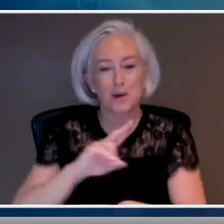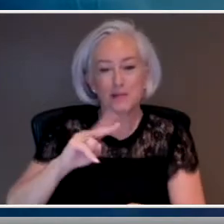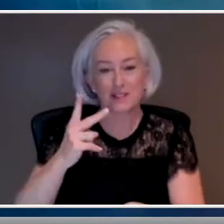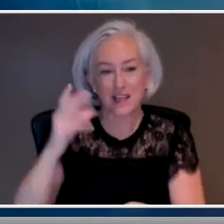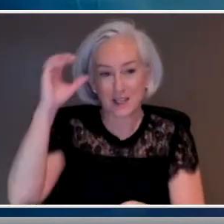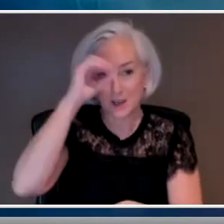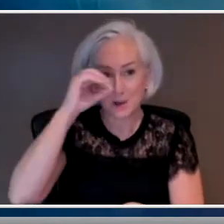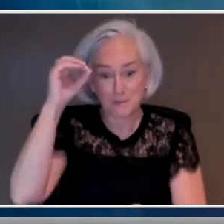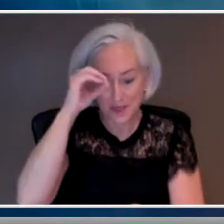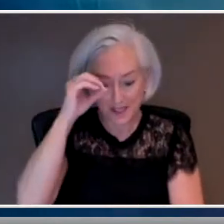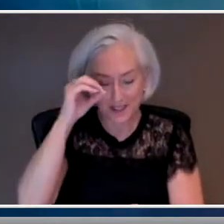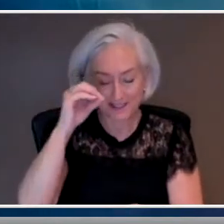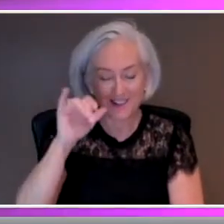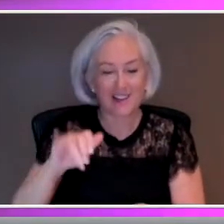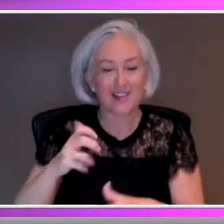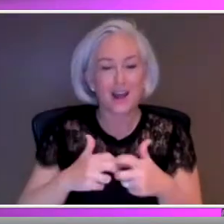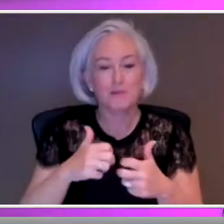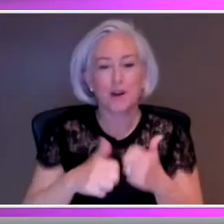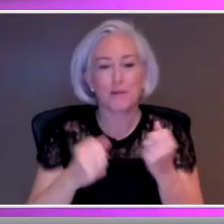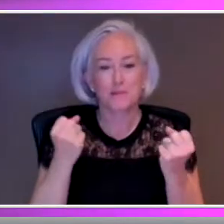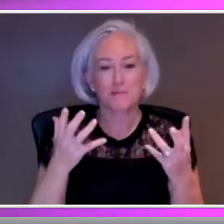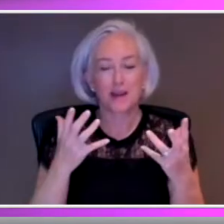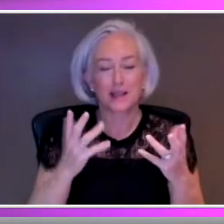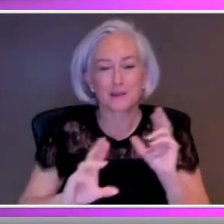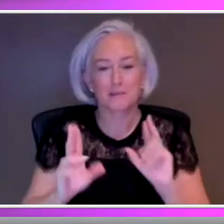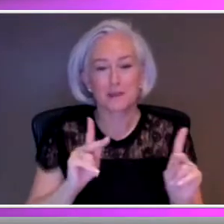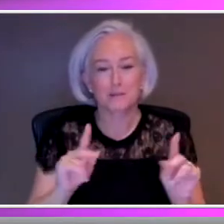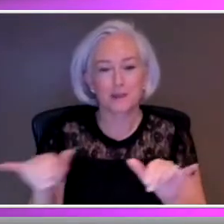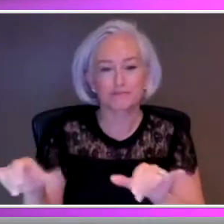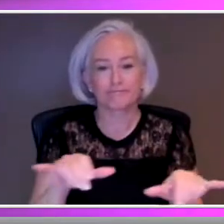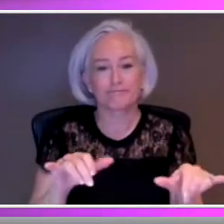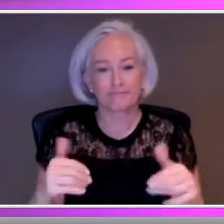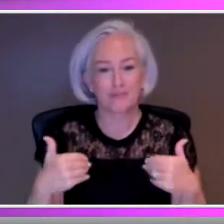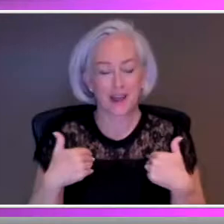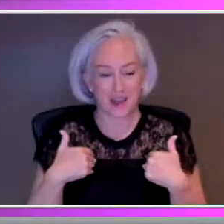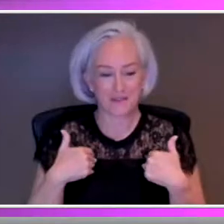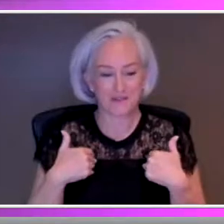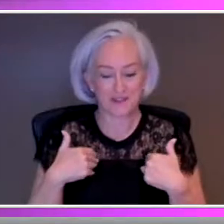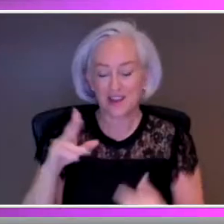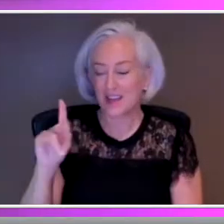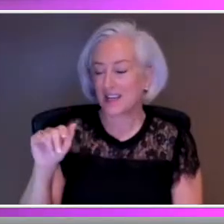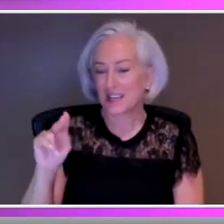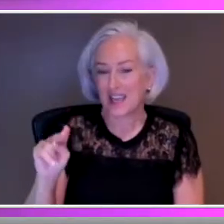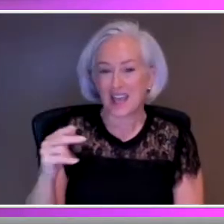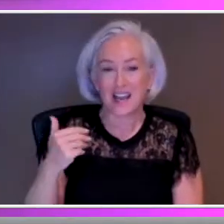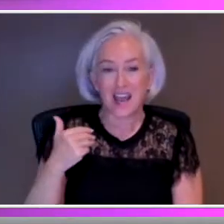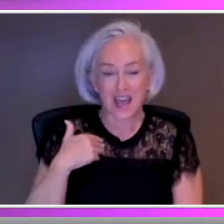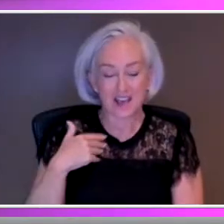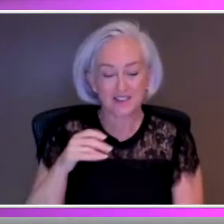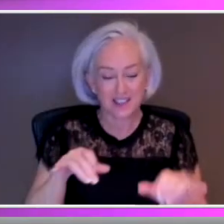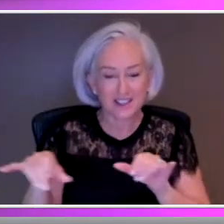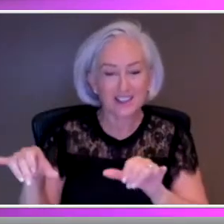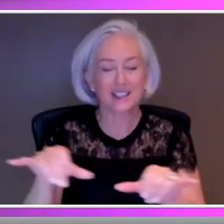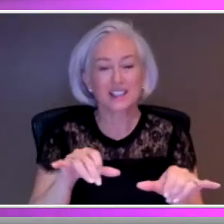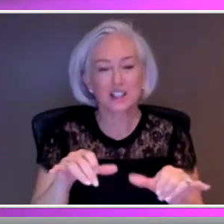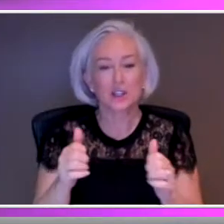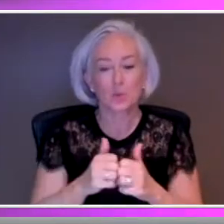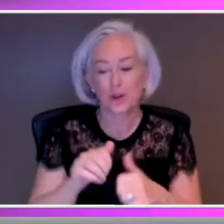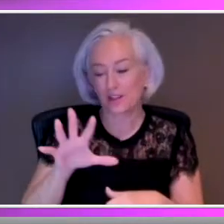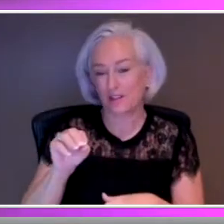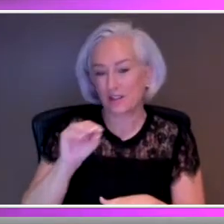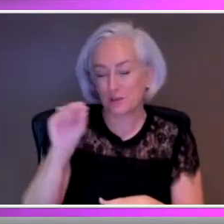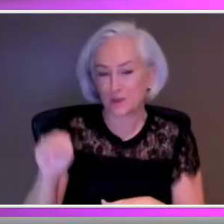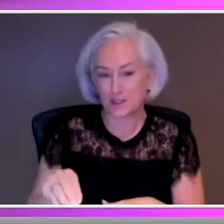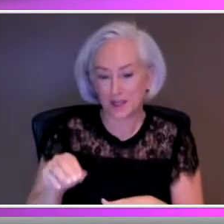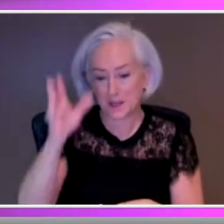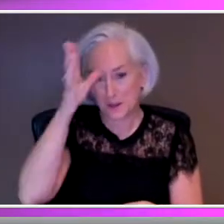University of Kansas Health System. Ken Welk has a chronic condition in common with 50% of men his age. The medical solutions to